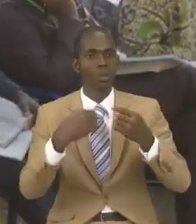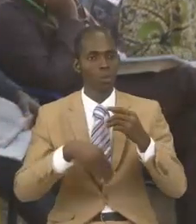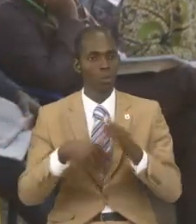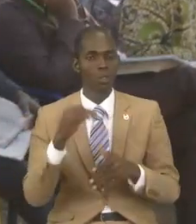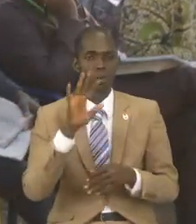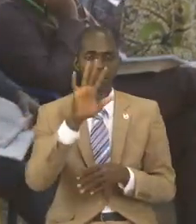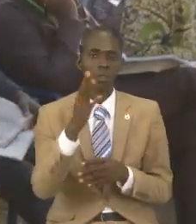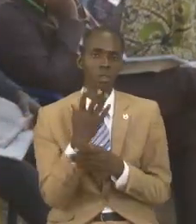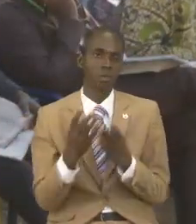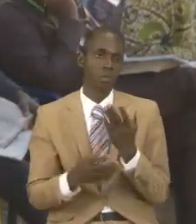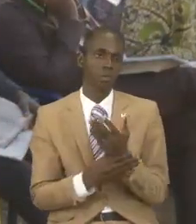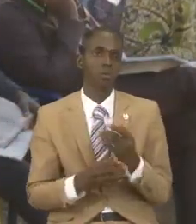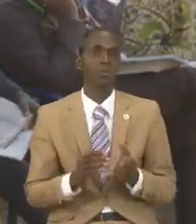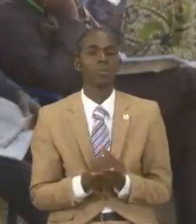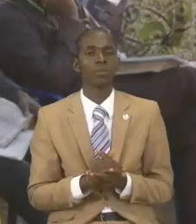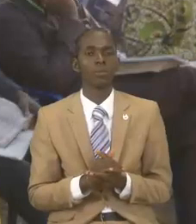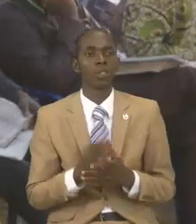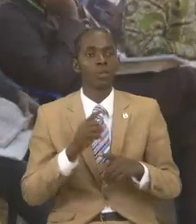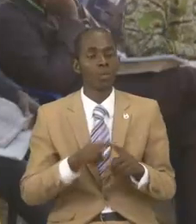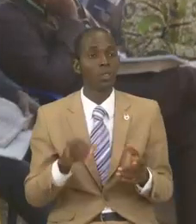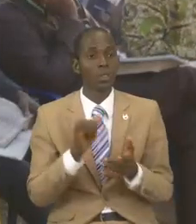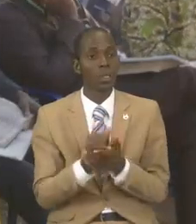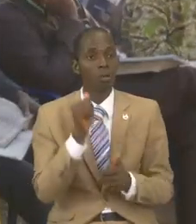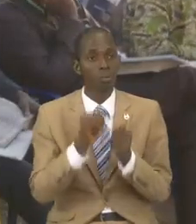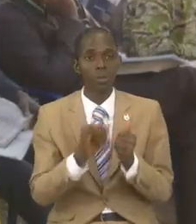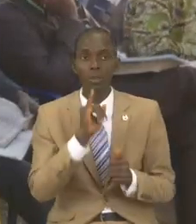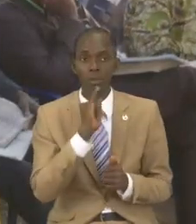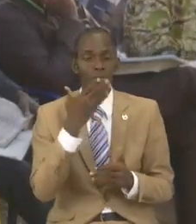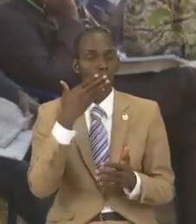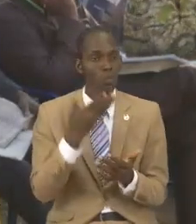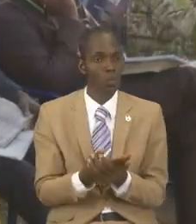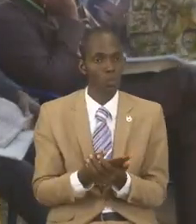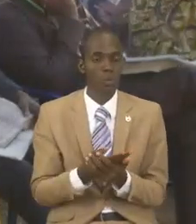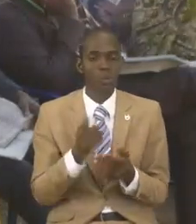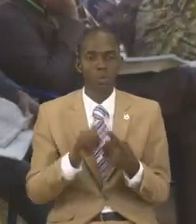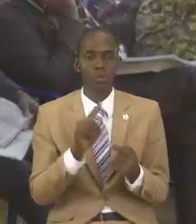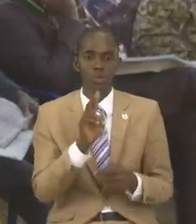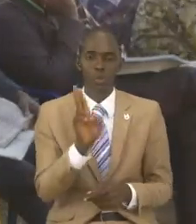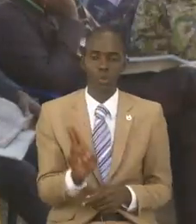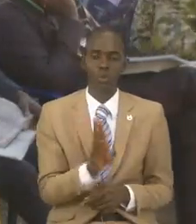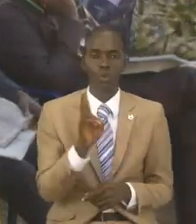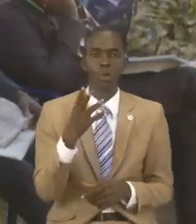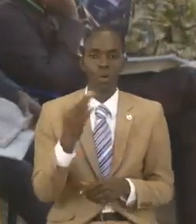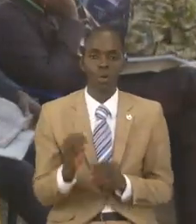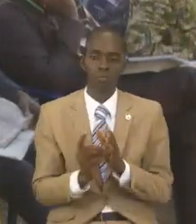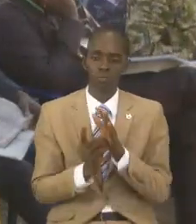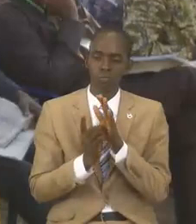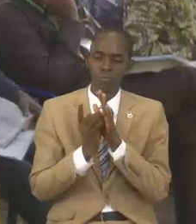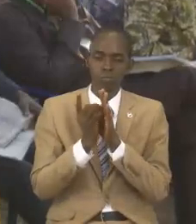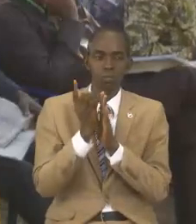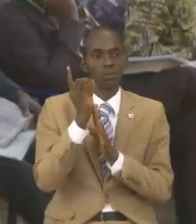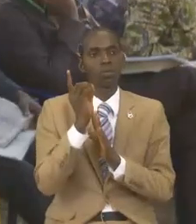out of your mouth, but that which is good to the use of